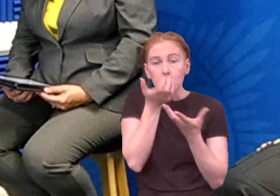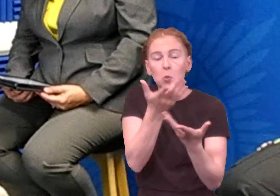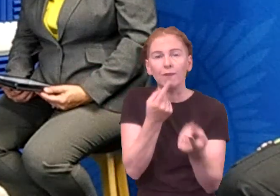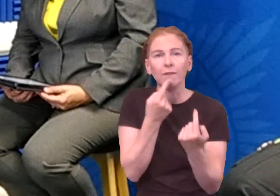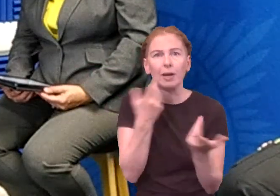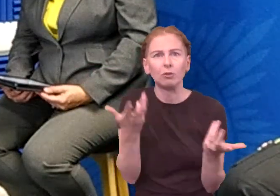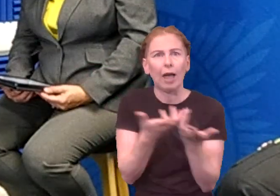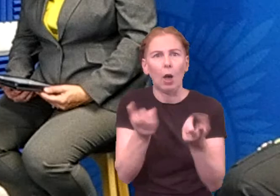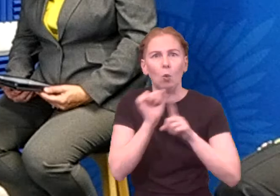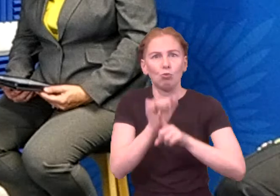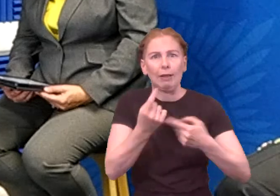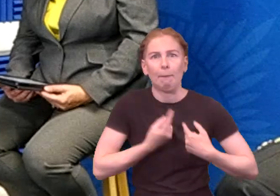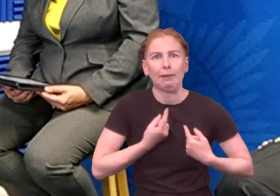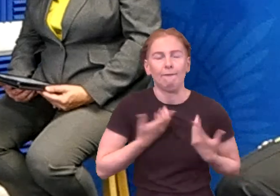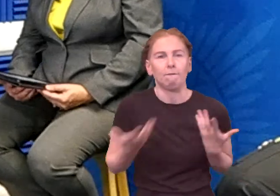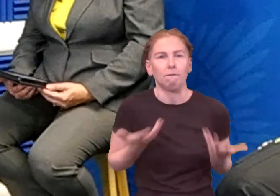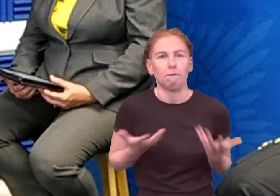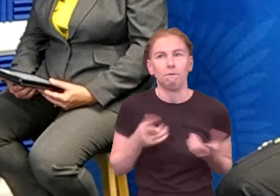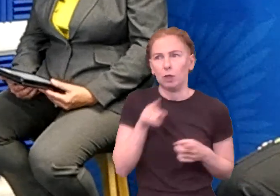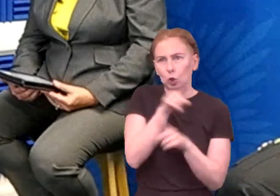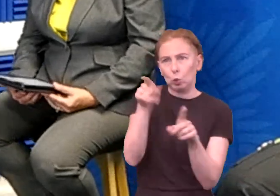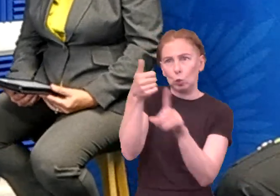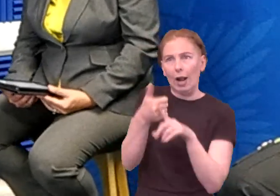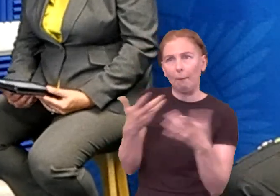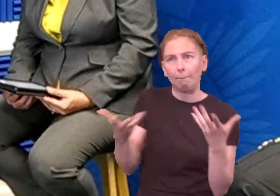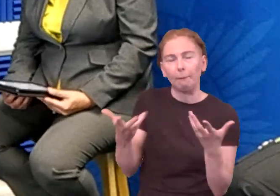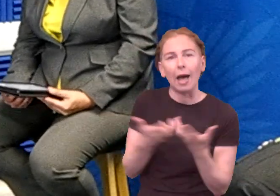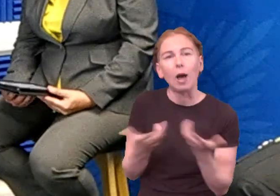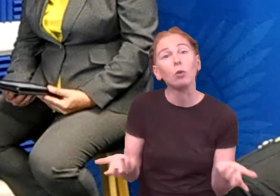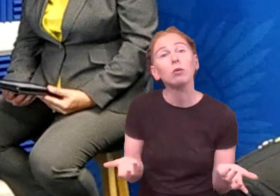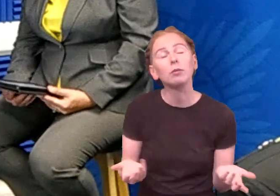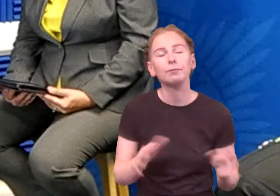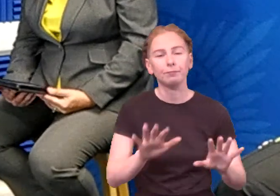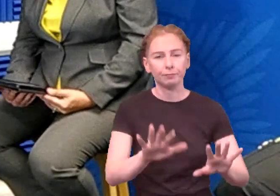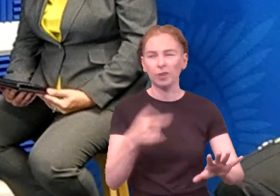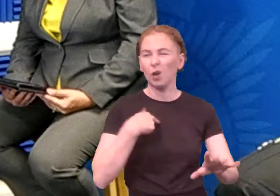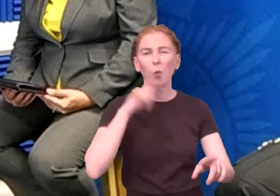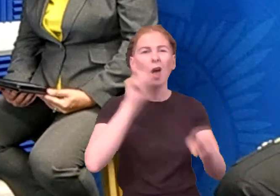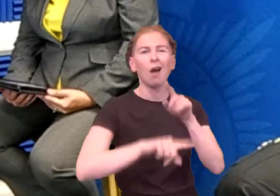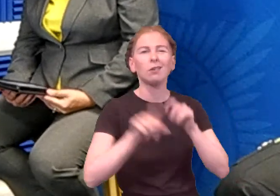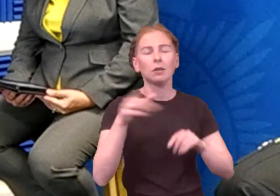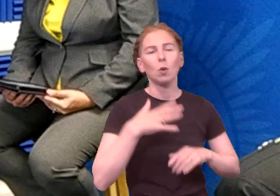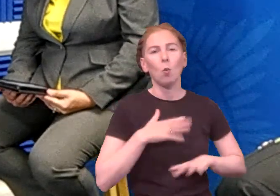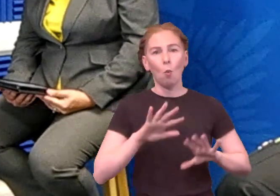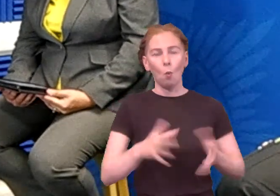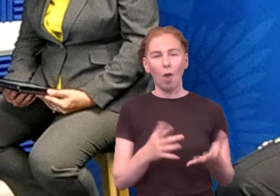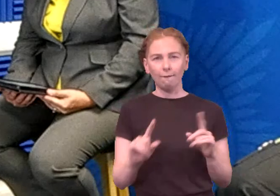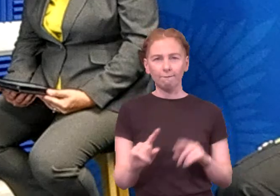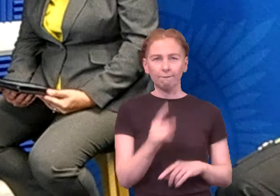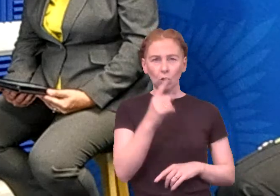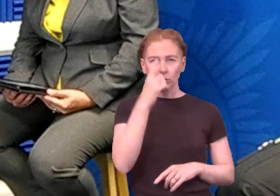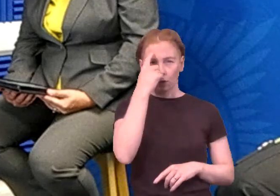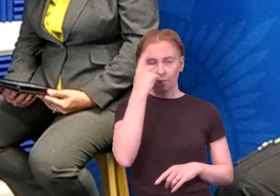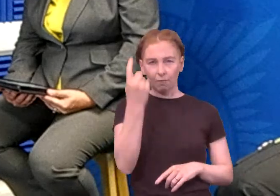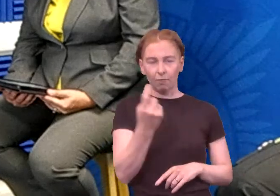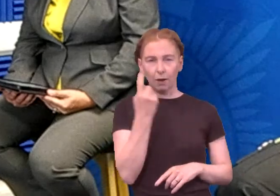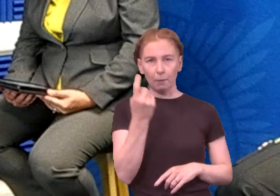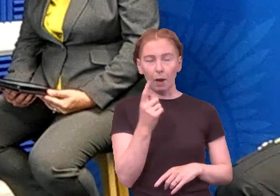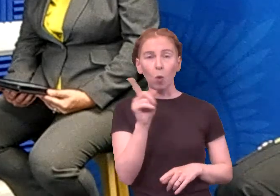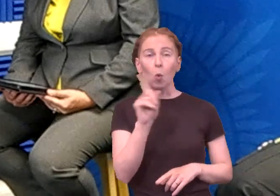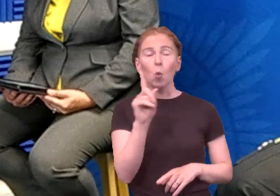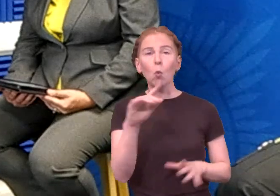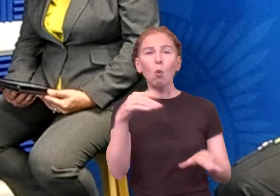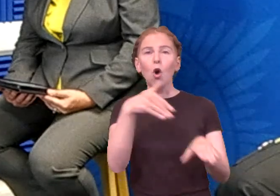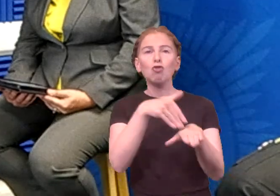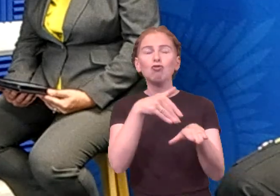It depends on the situation. It depends. The first thing you've got to look at is what it is you're dealing with. What is it? You've got to conduct a threat assessment because